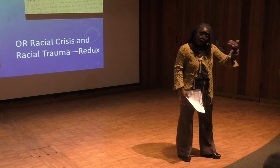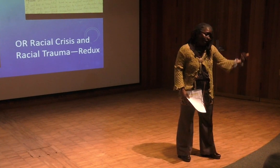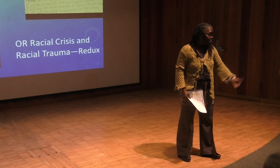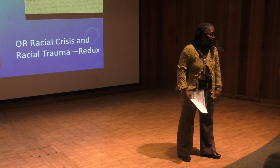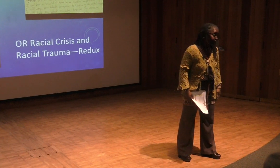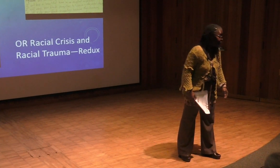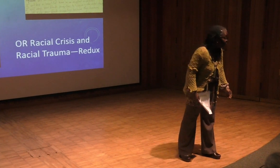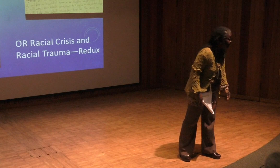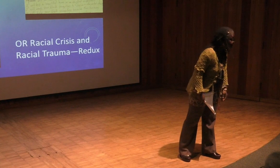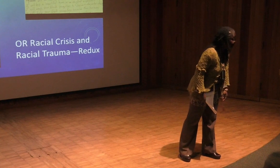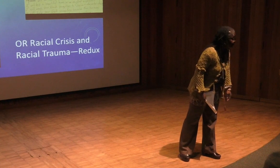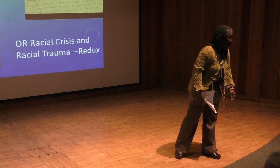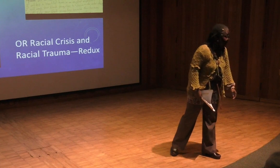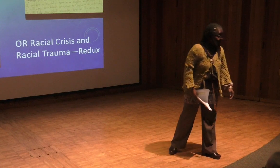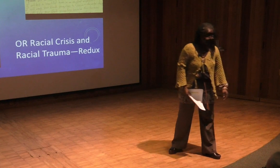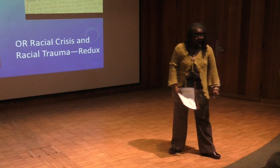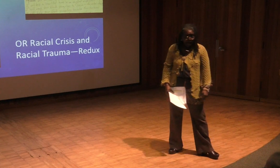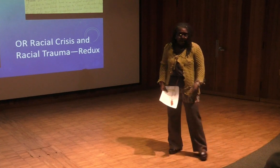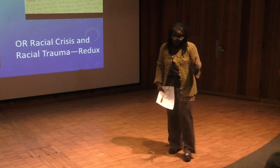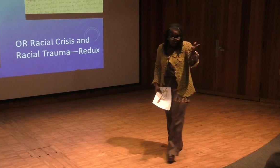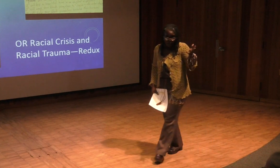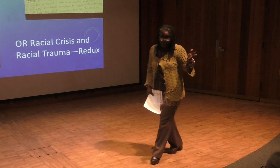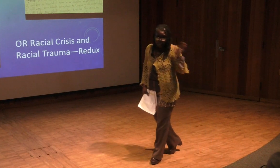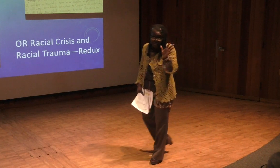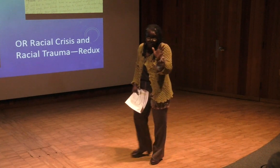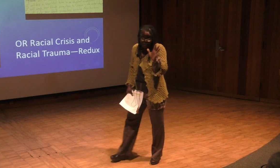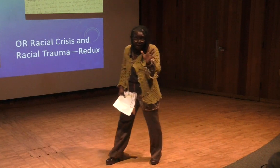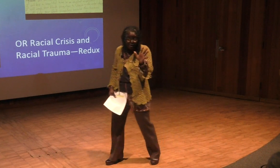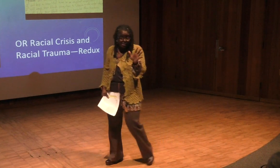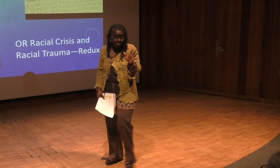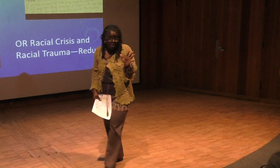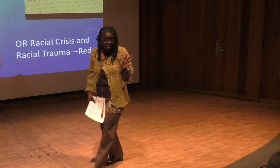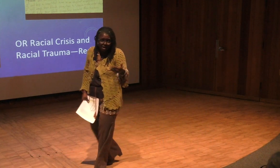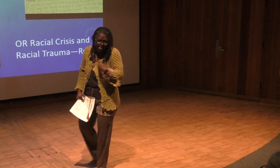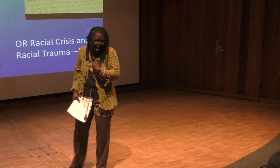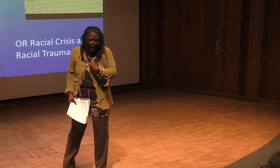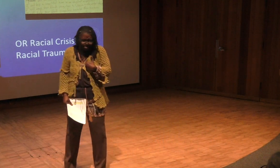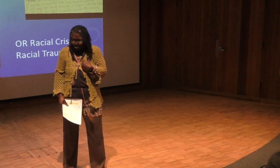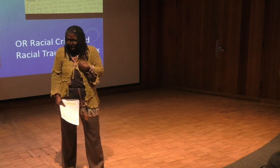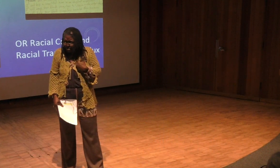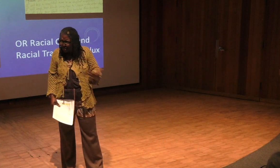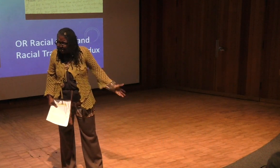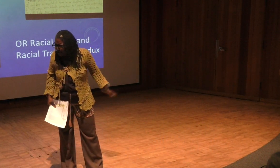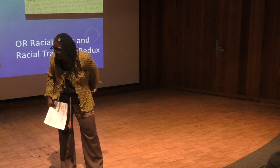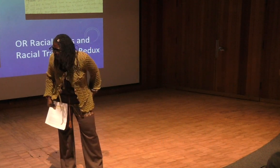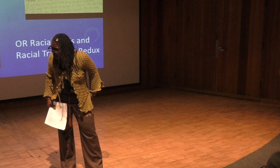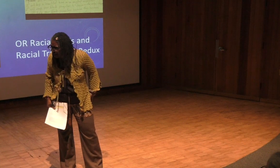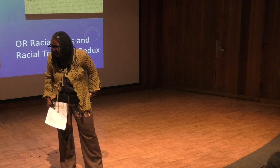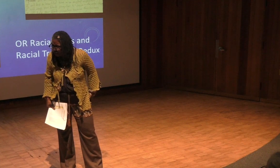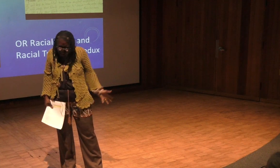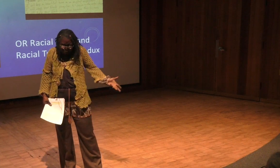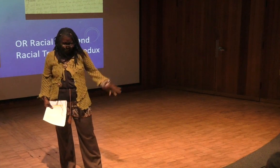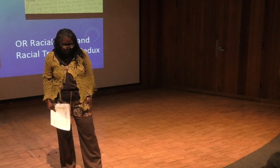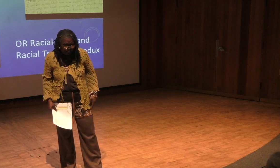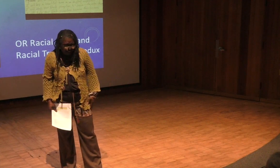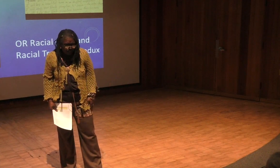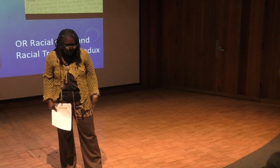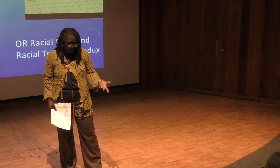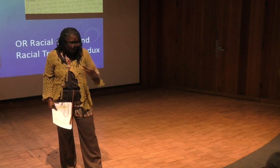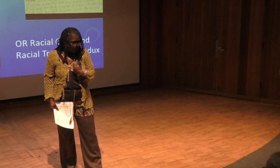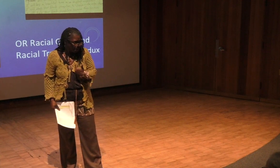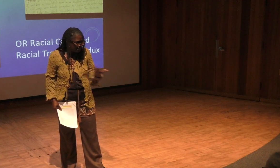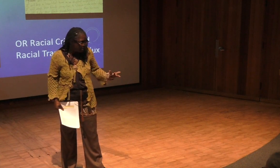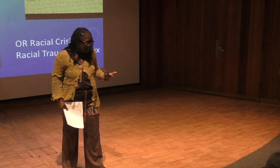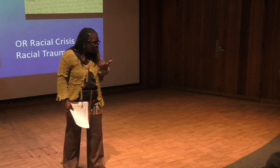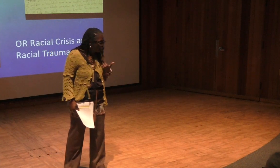they're but, oh, hell but no. At one point, it's so hilarious in the middle that I was like, I'm smarter than you. What? You